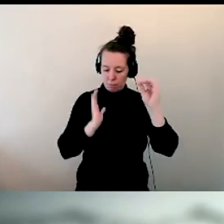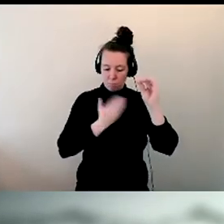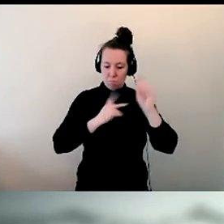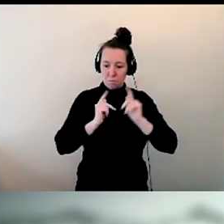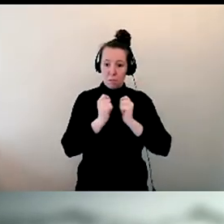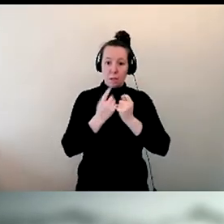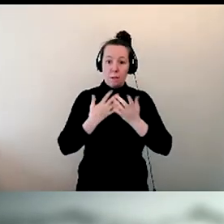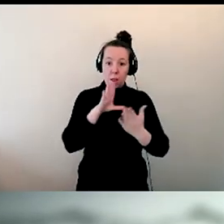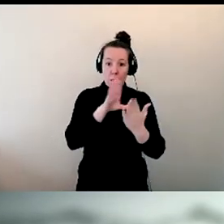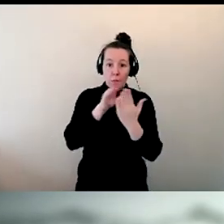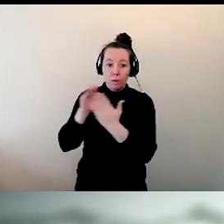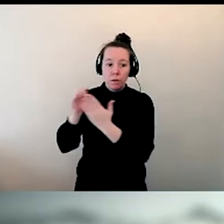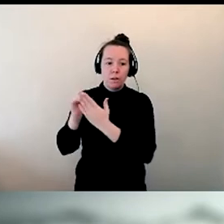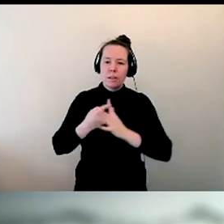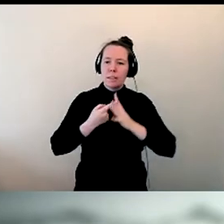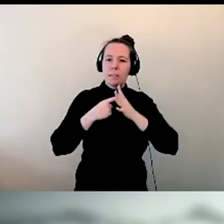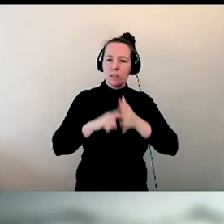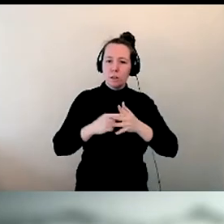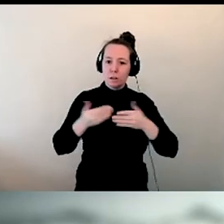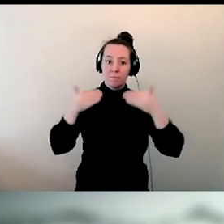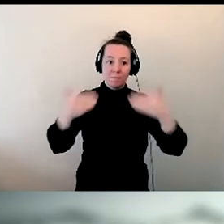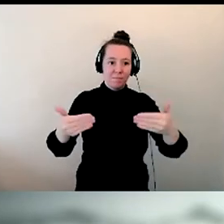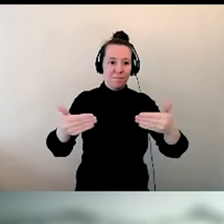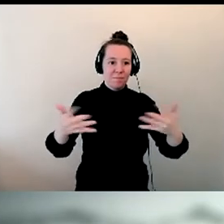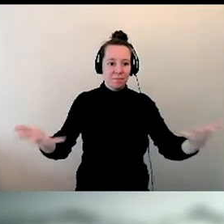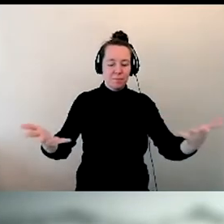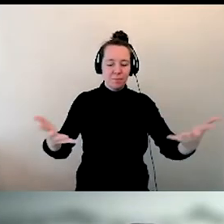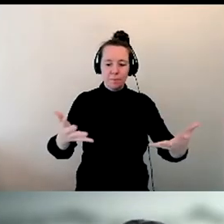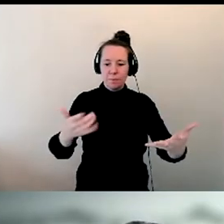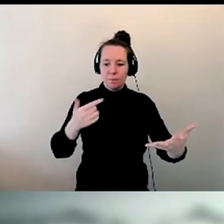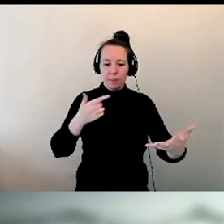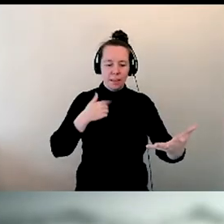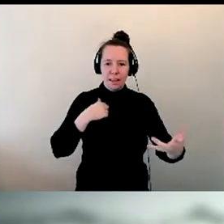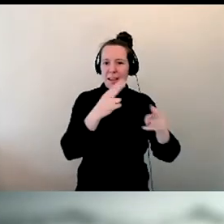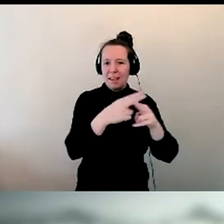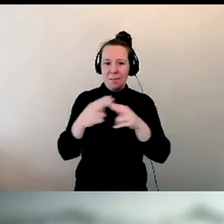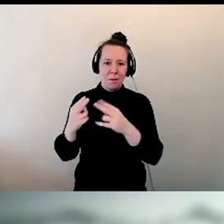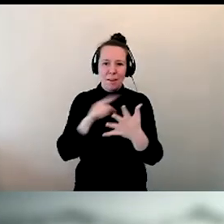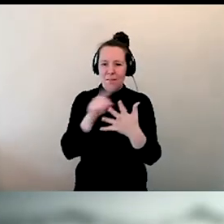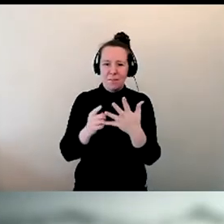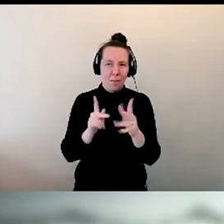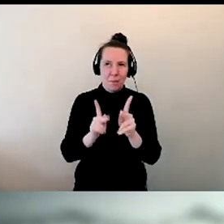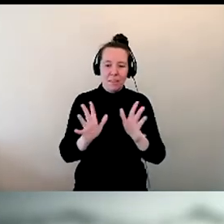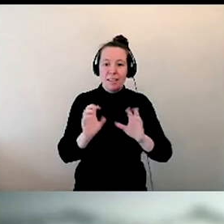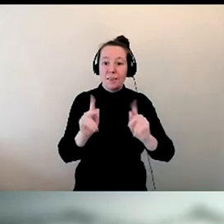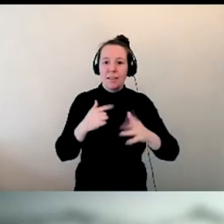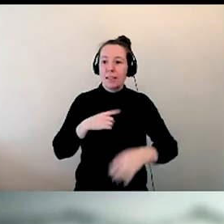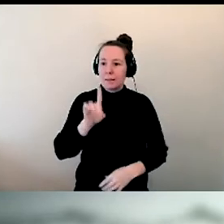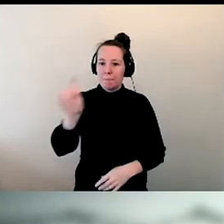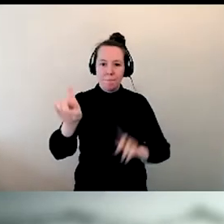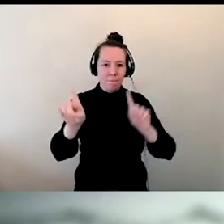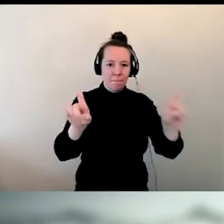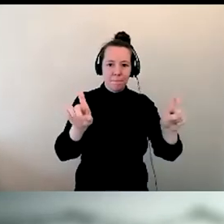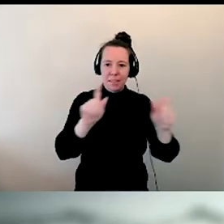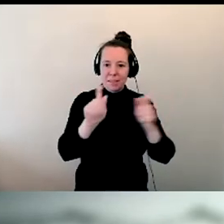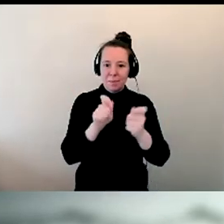from right from the beginning. I wanted to ask, I'll call you out since there's five of you, and then you can each sort of like tell